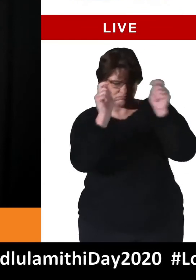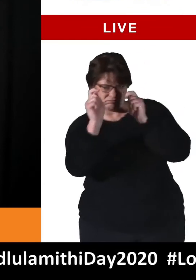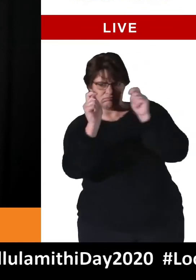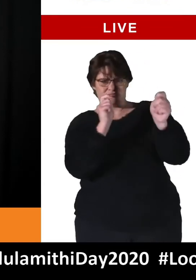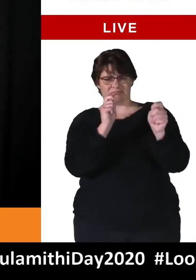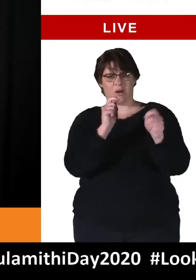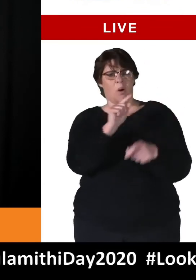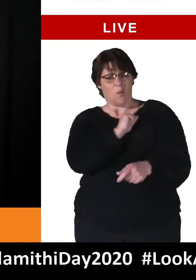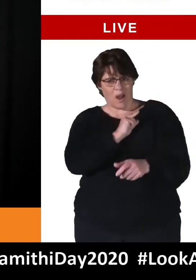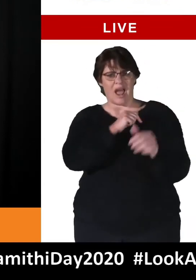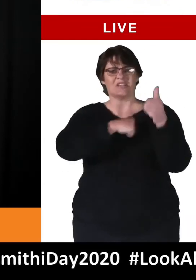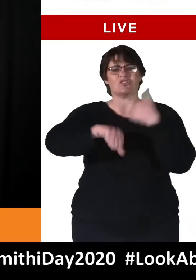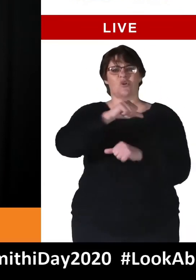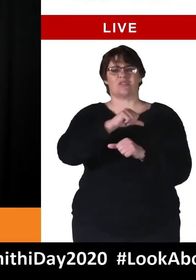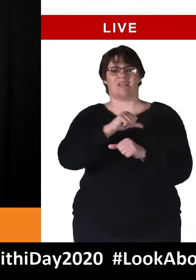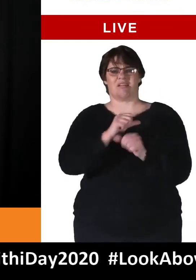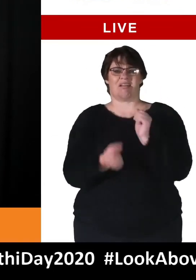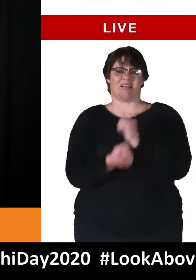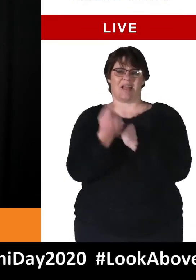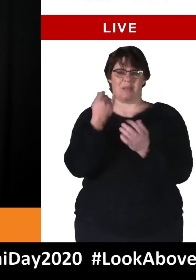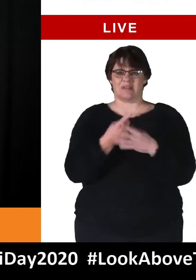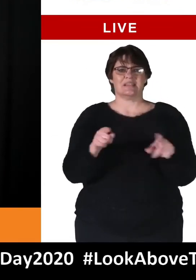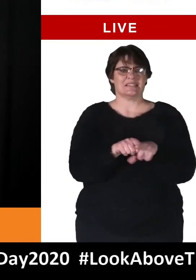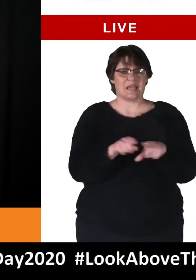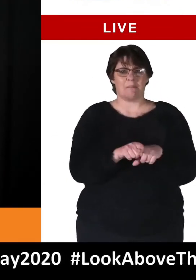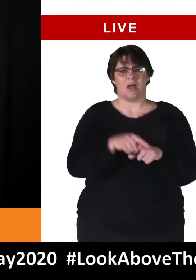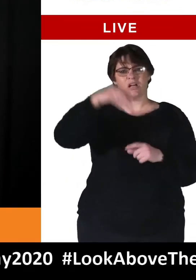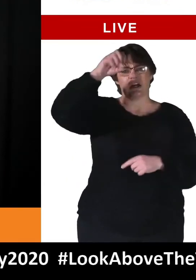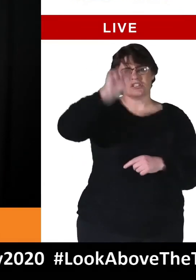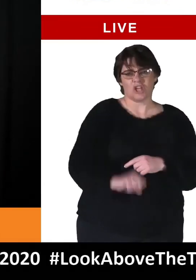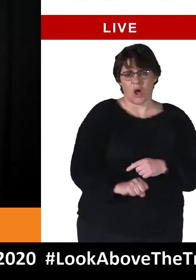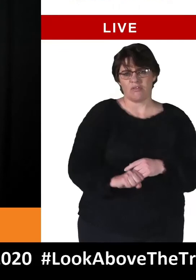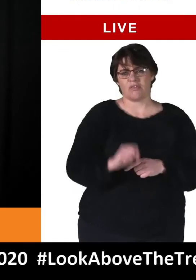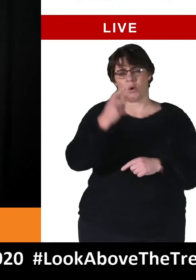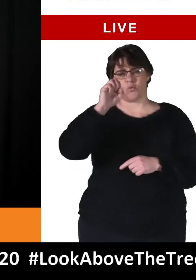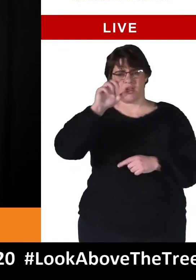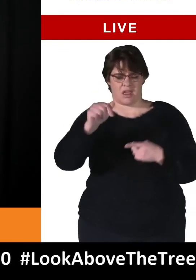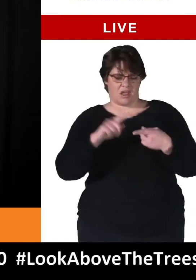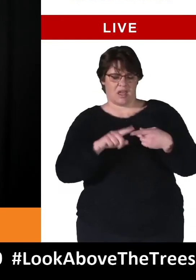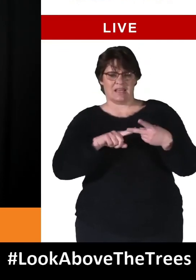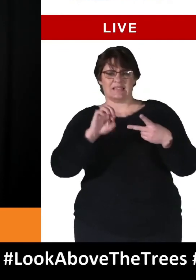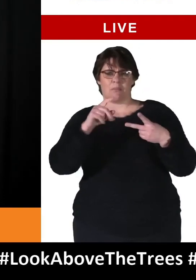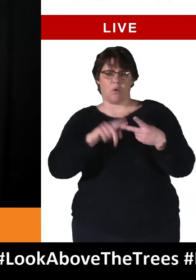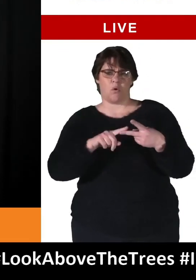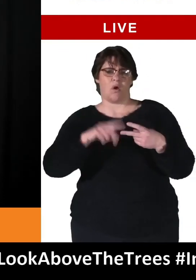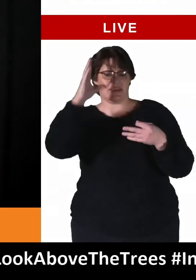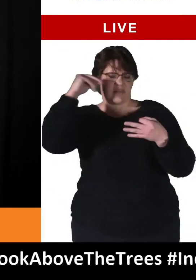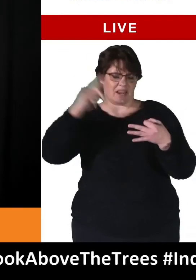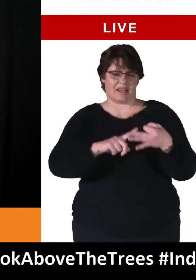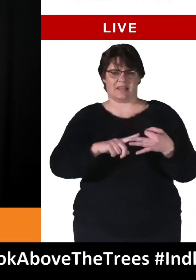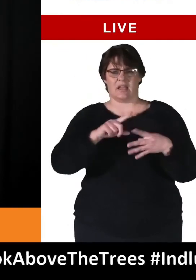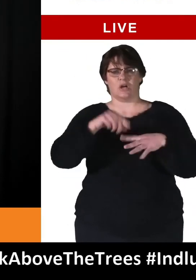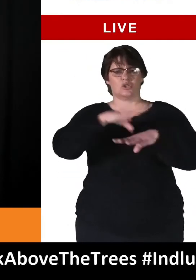the back of a social compact, such as South Korea, Singapore, the Netherlands,